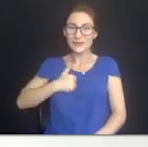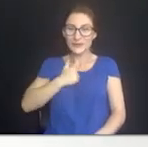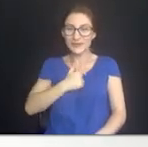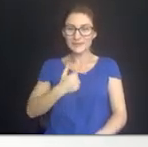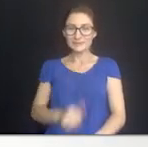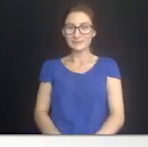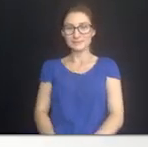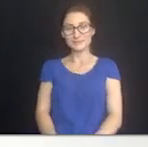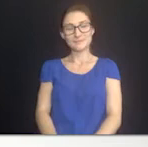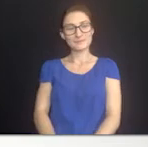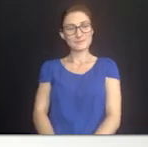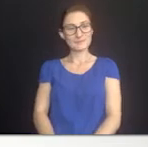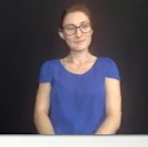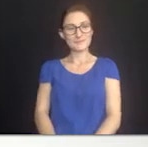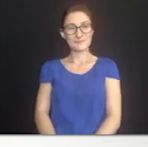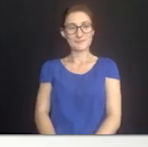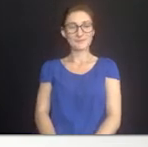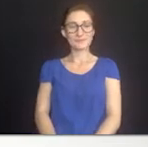I'm sorry.